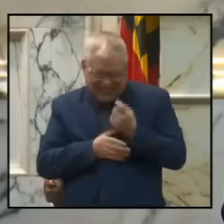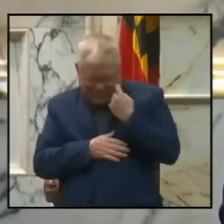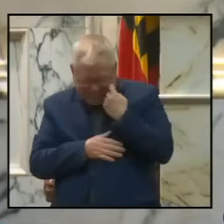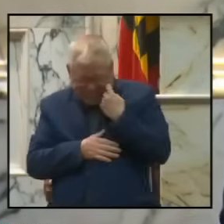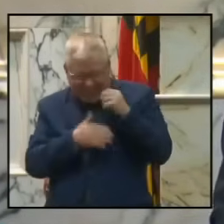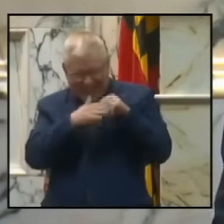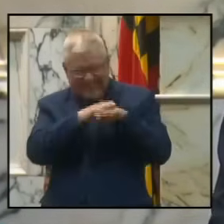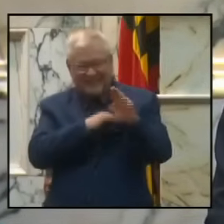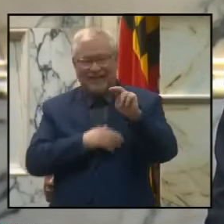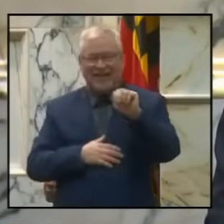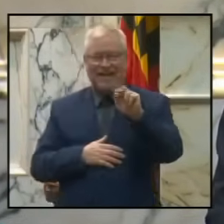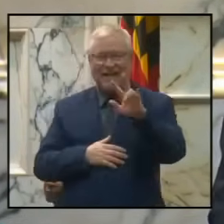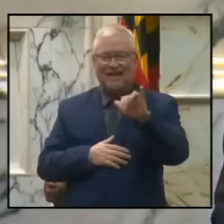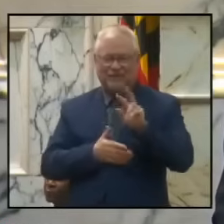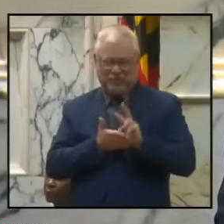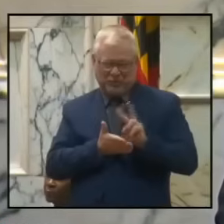ago.